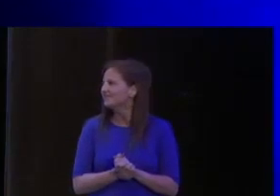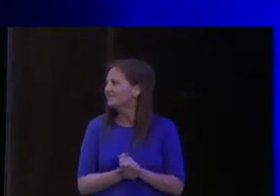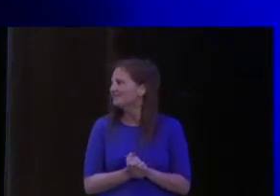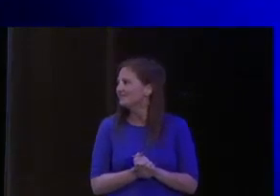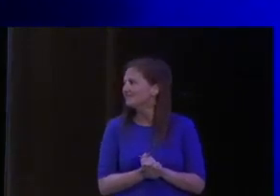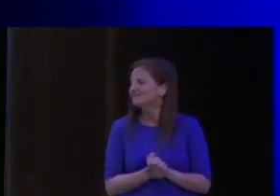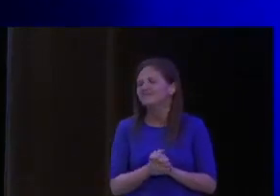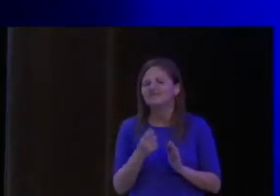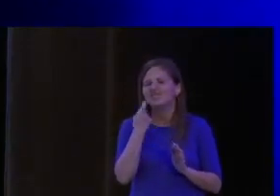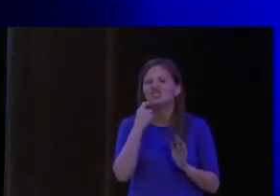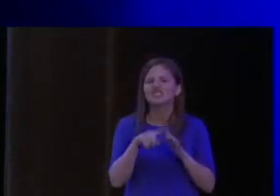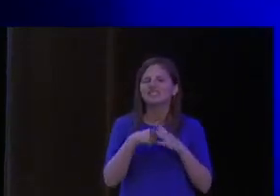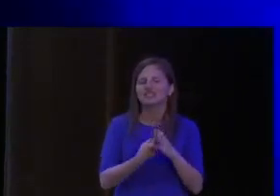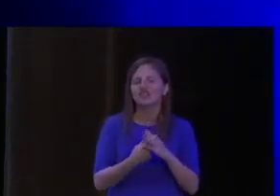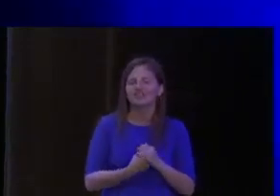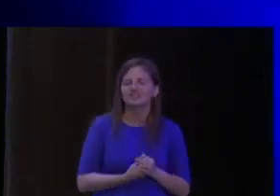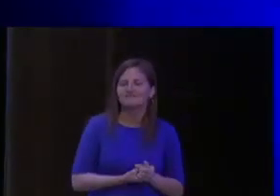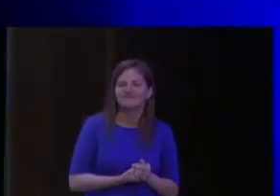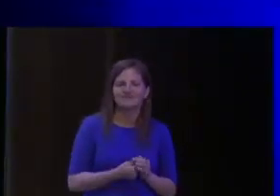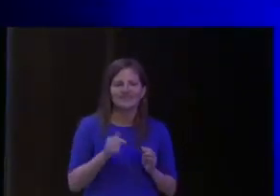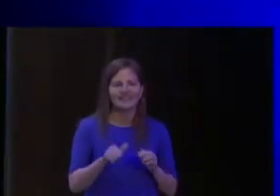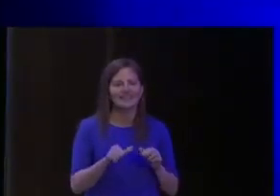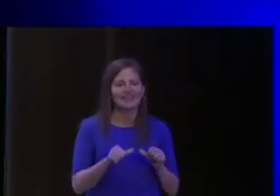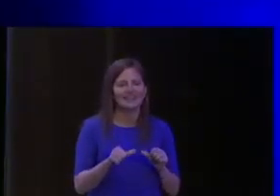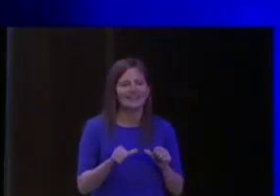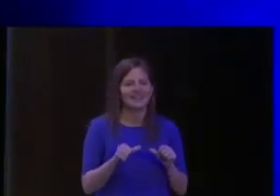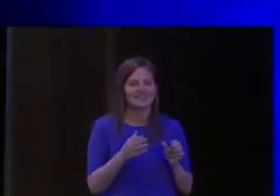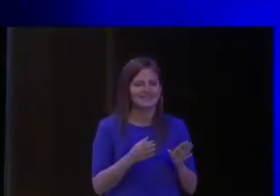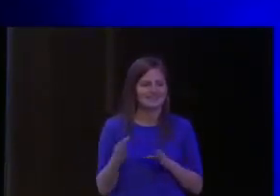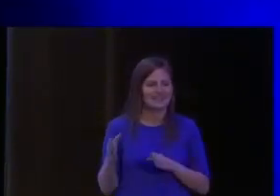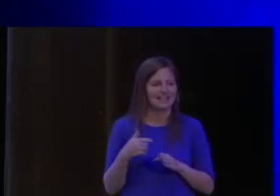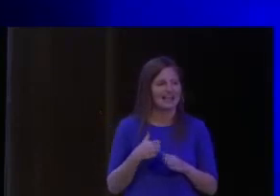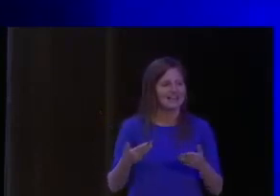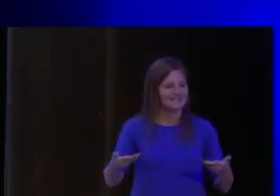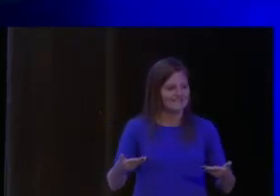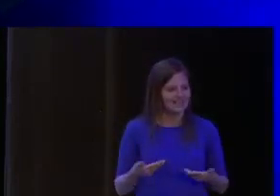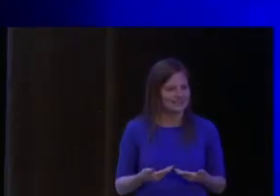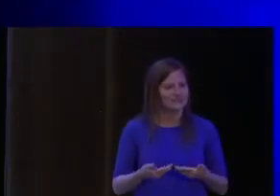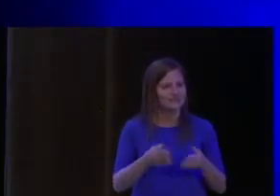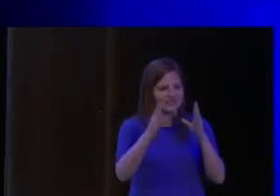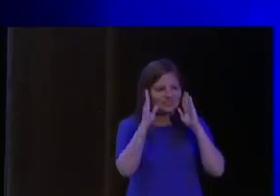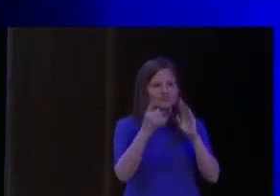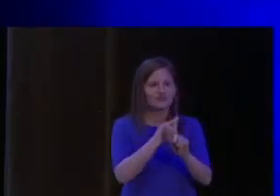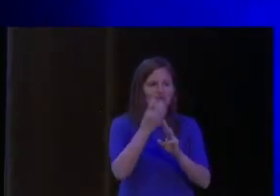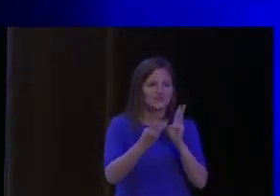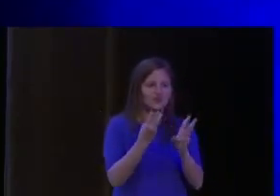You're just getting started in this plane. I invite you to extract your attention from the